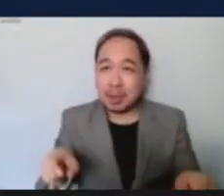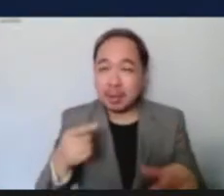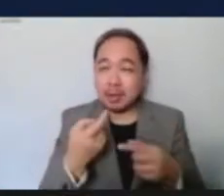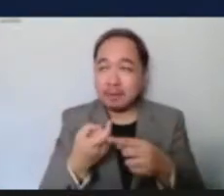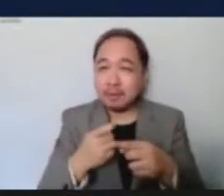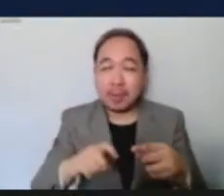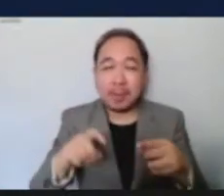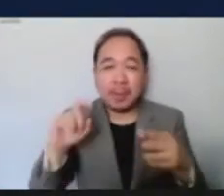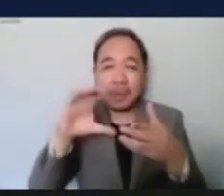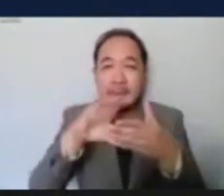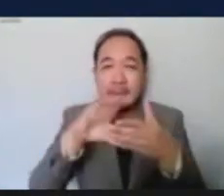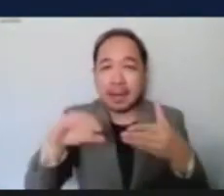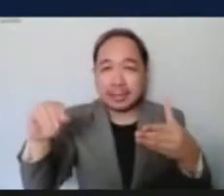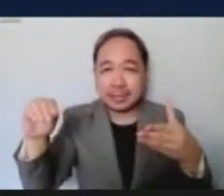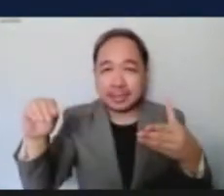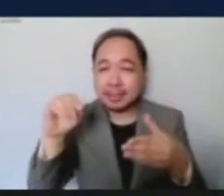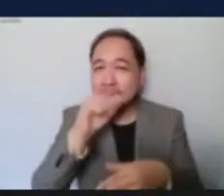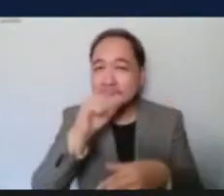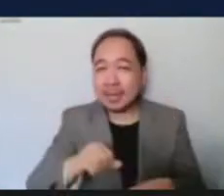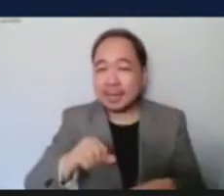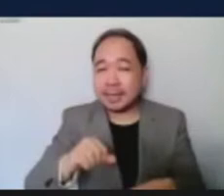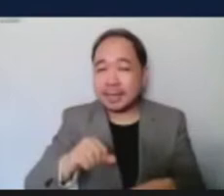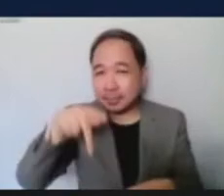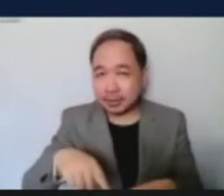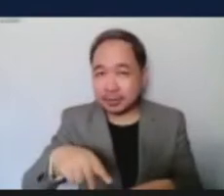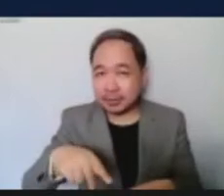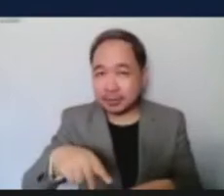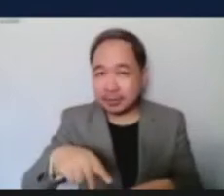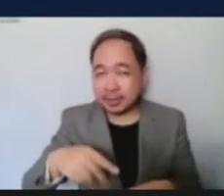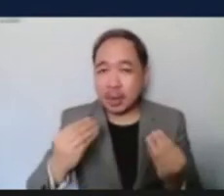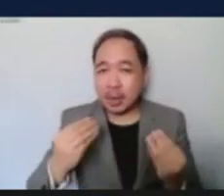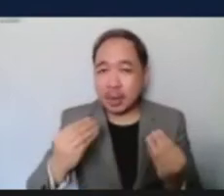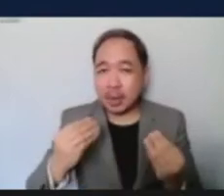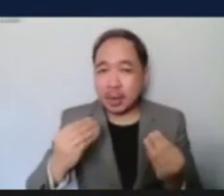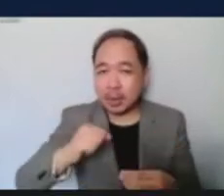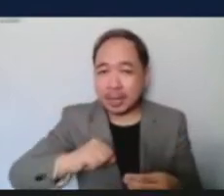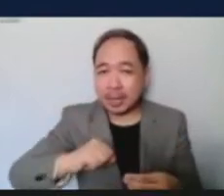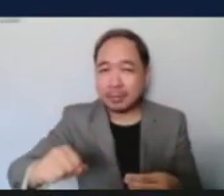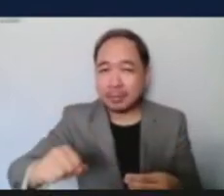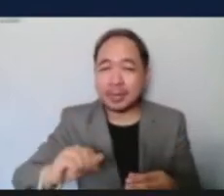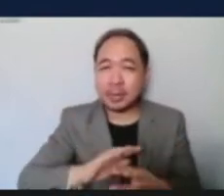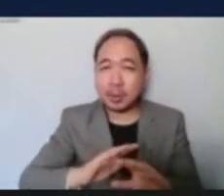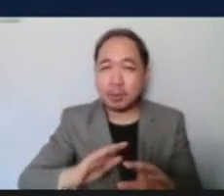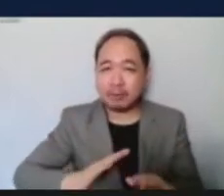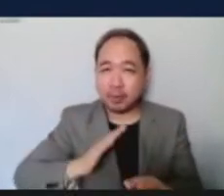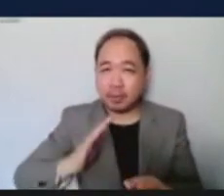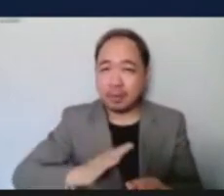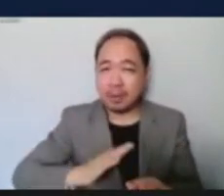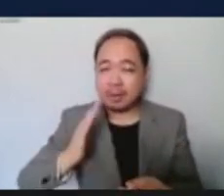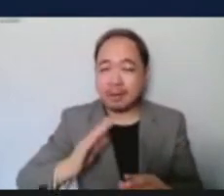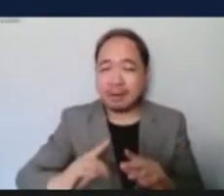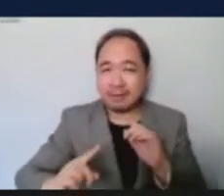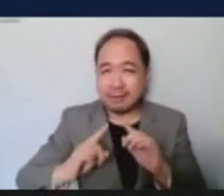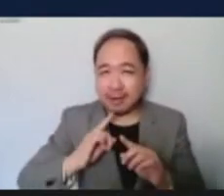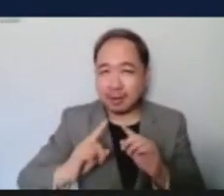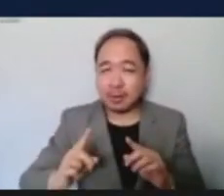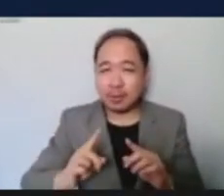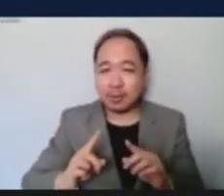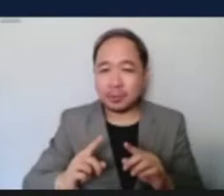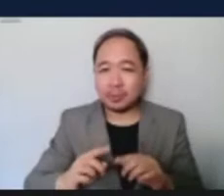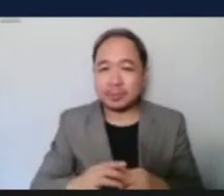for Asia and the participate to accelerate environmental and sustainable development action